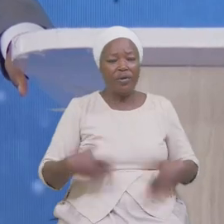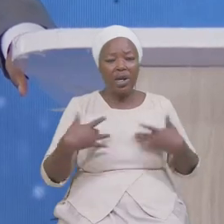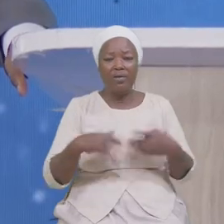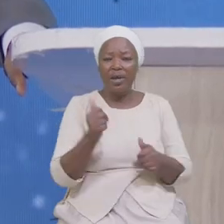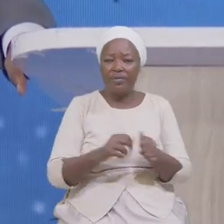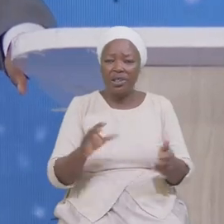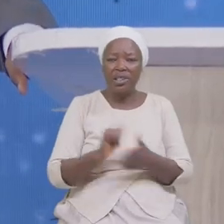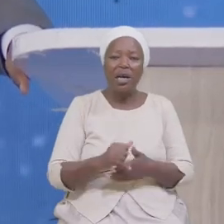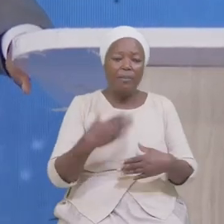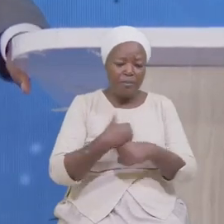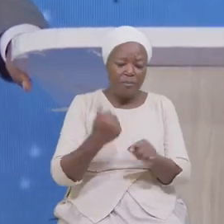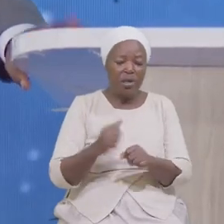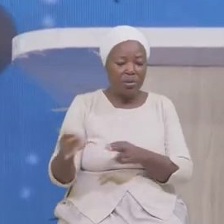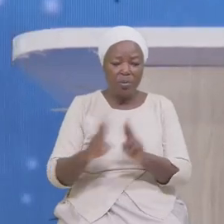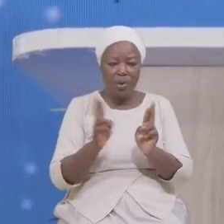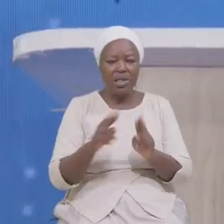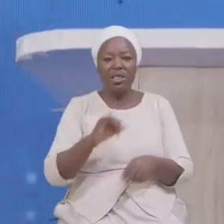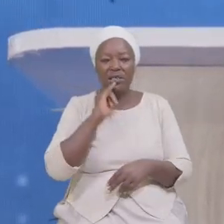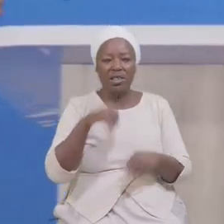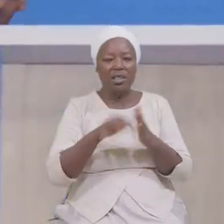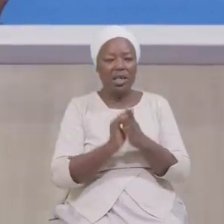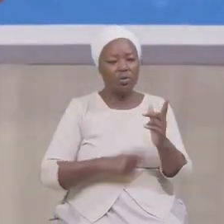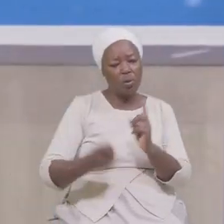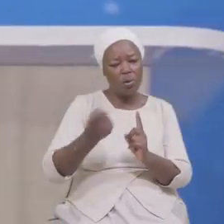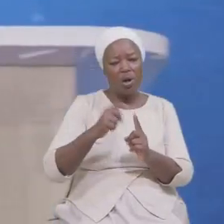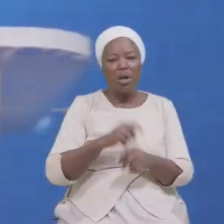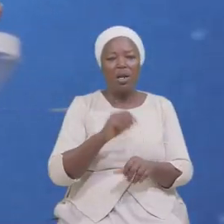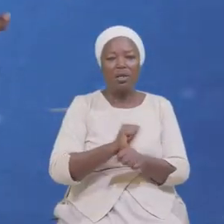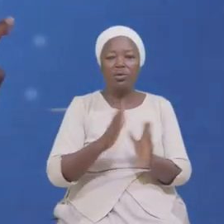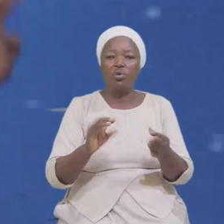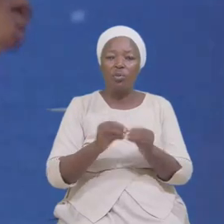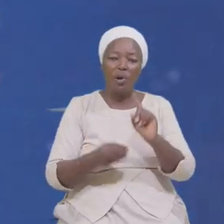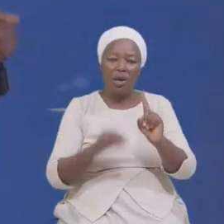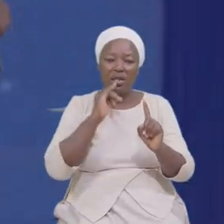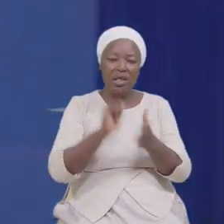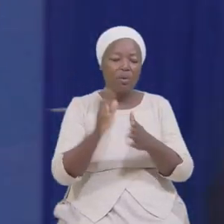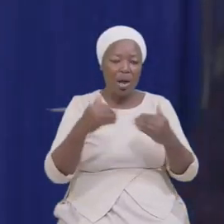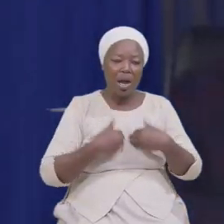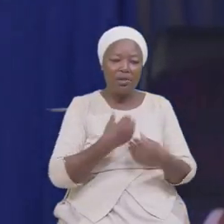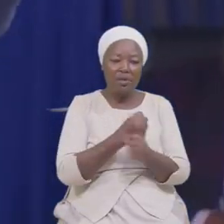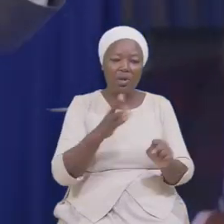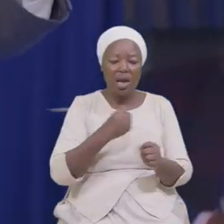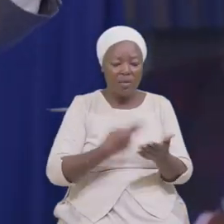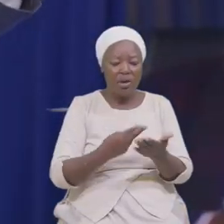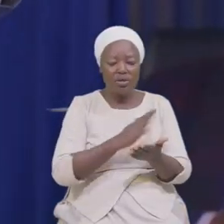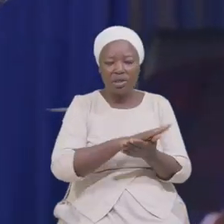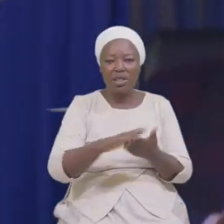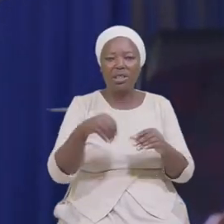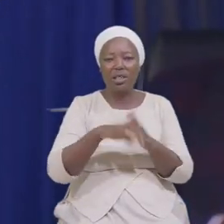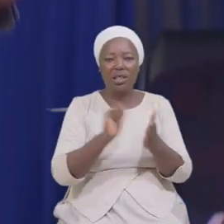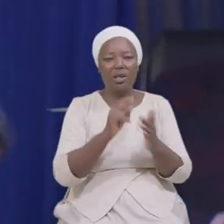makes available is in the cornerstone. One, we have salvation and righteousness in the